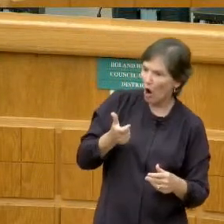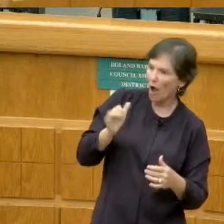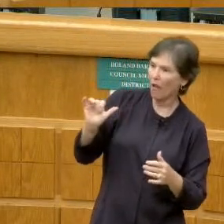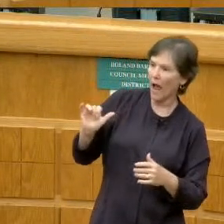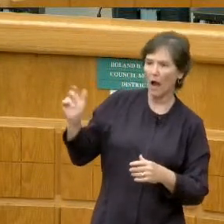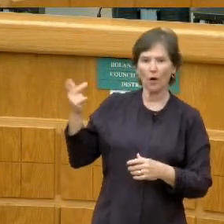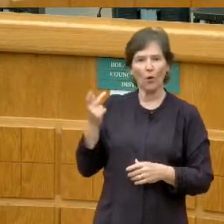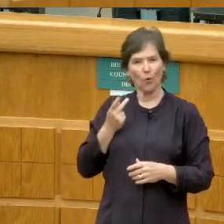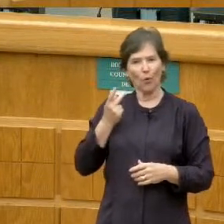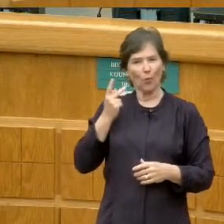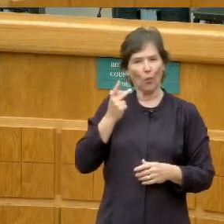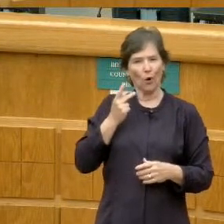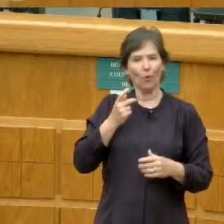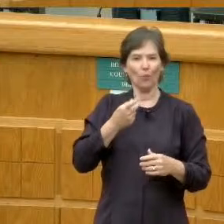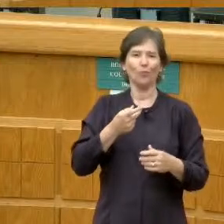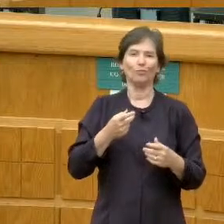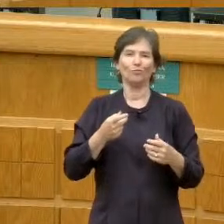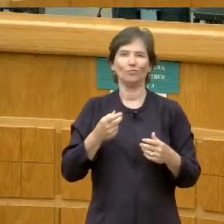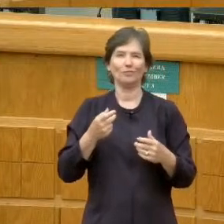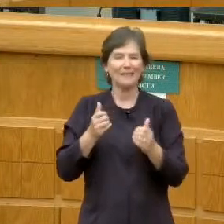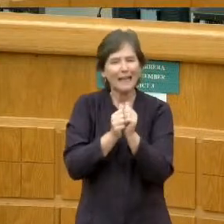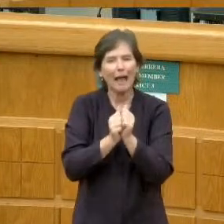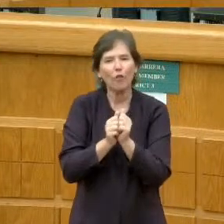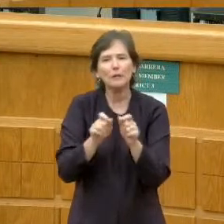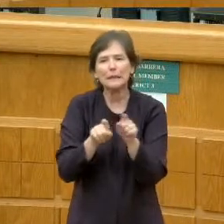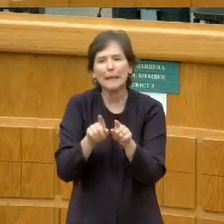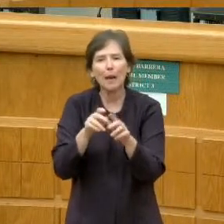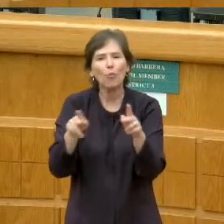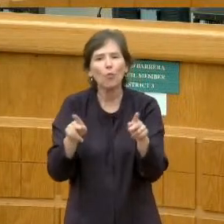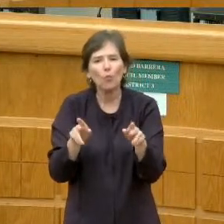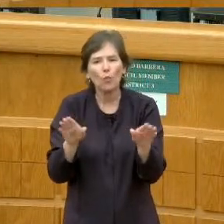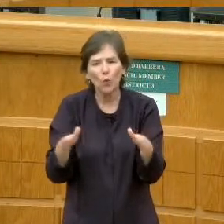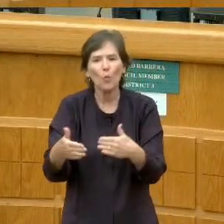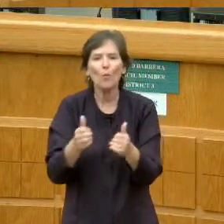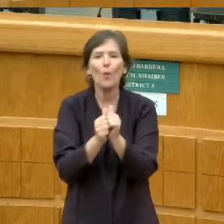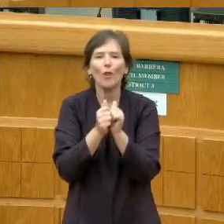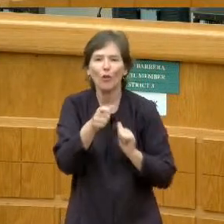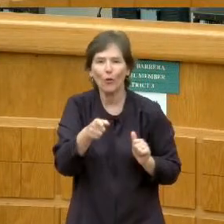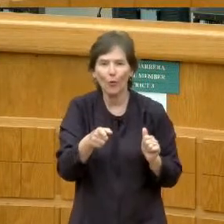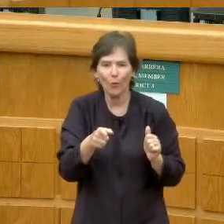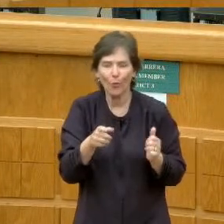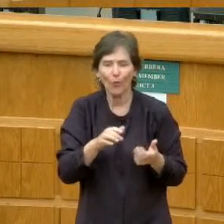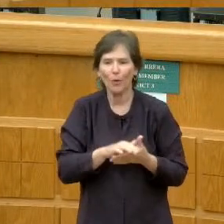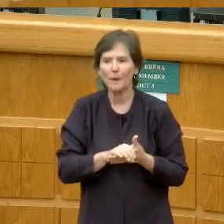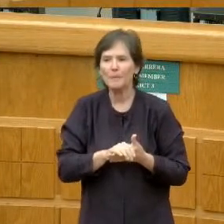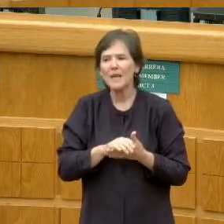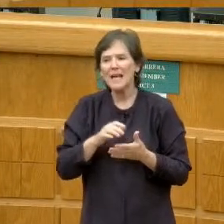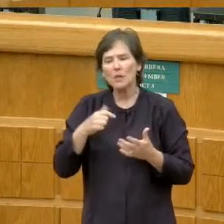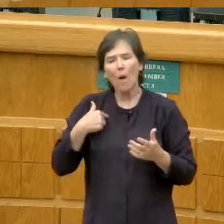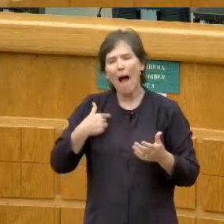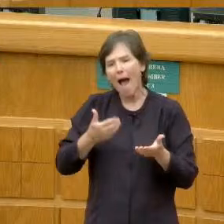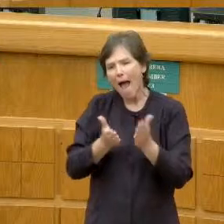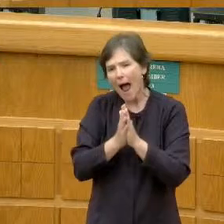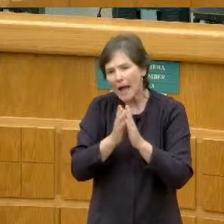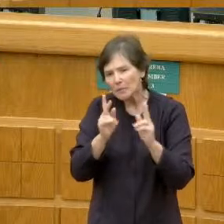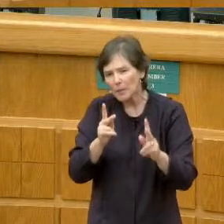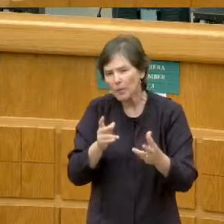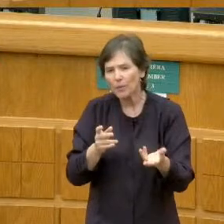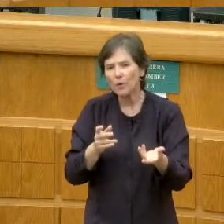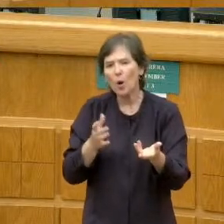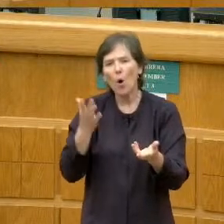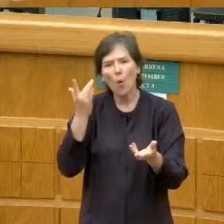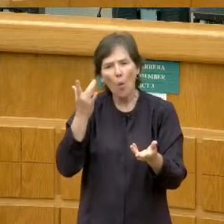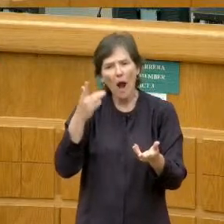us together, rhetorically, why are we making these orders live longer